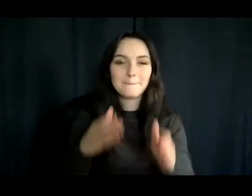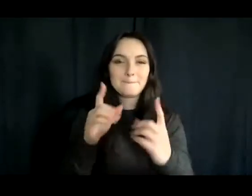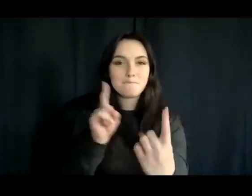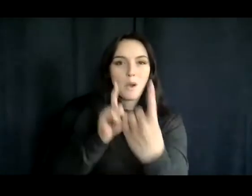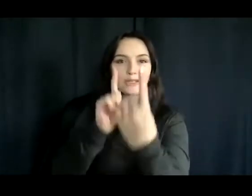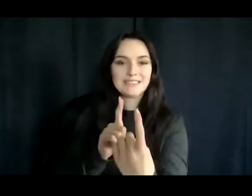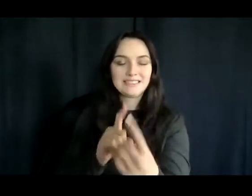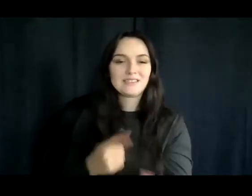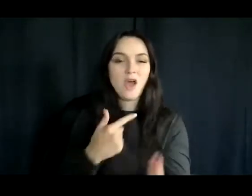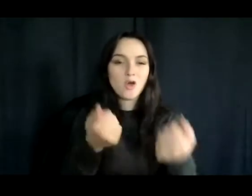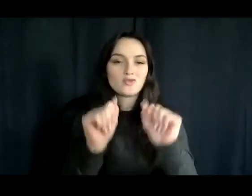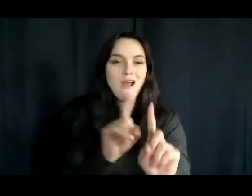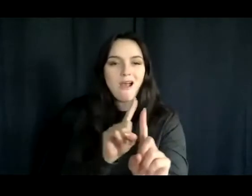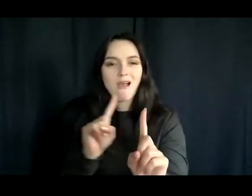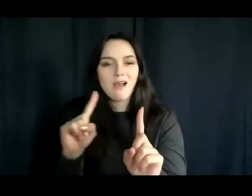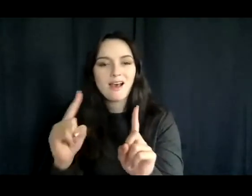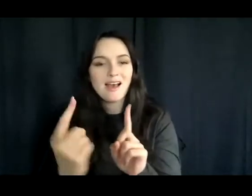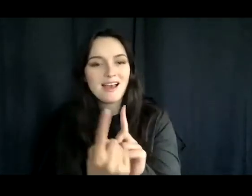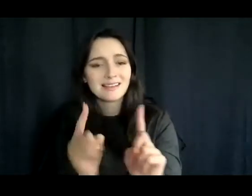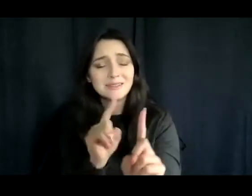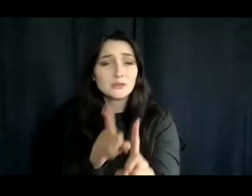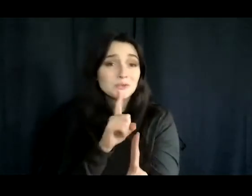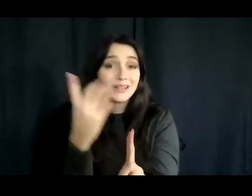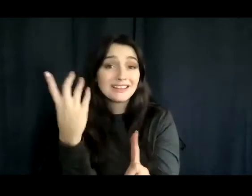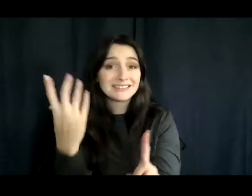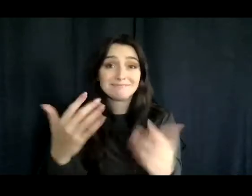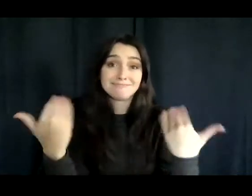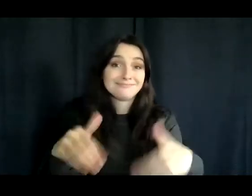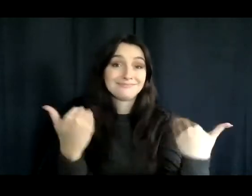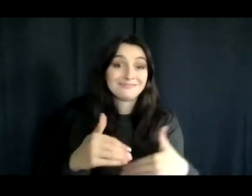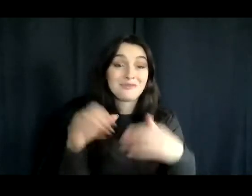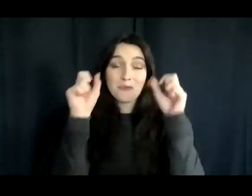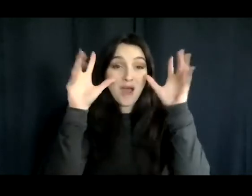walk around on the outside because it's pretty amazing.